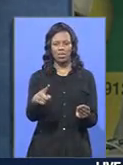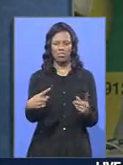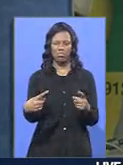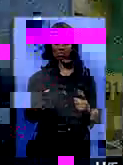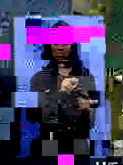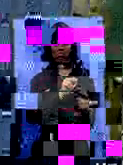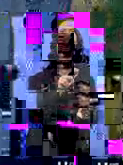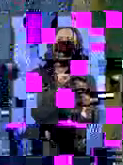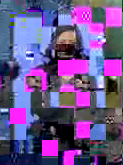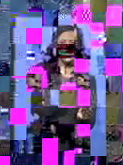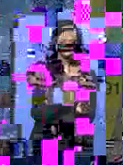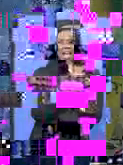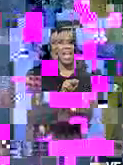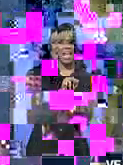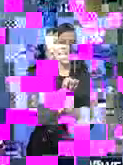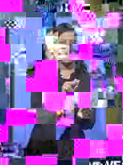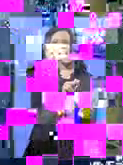what is now KwaZulu-Natal.